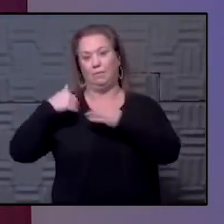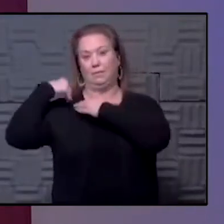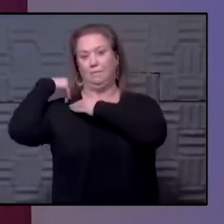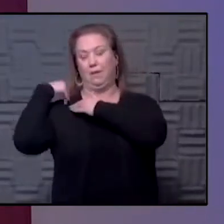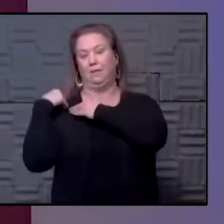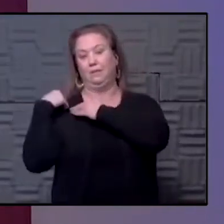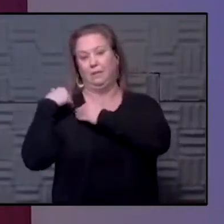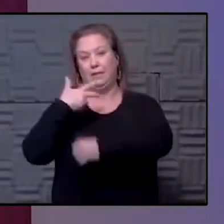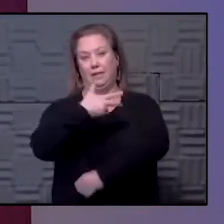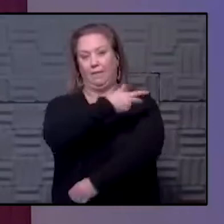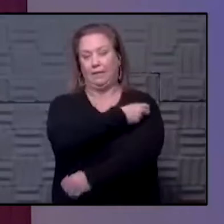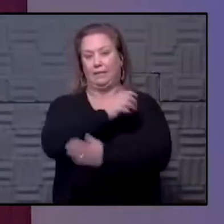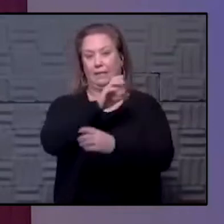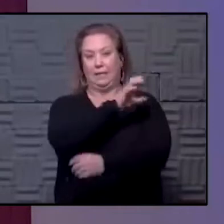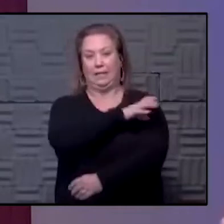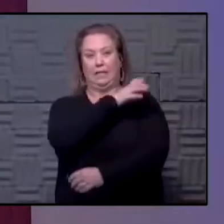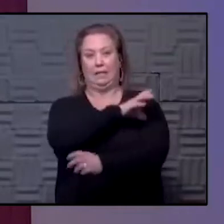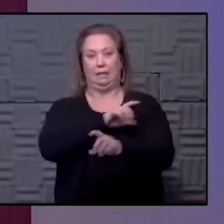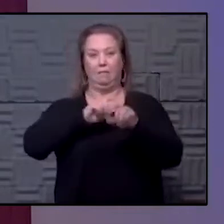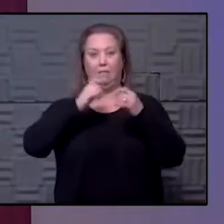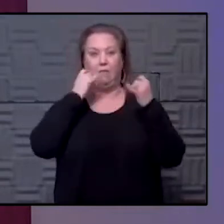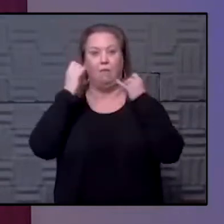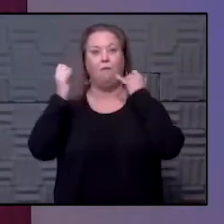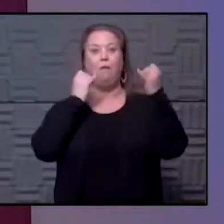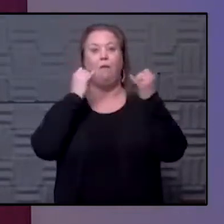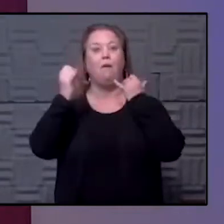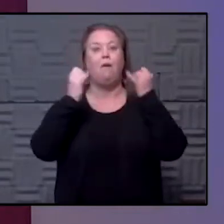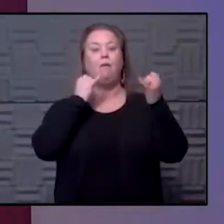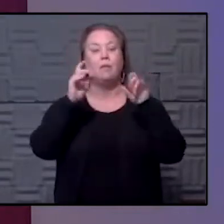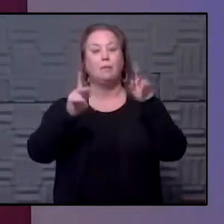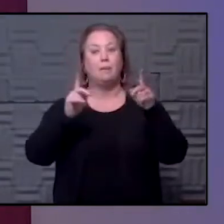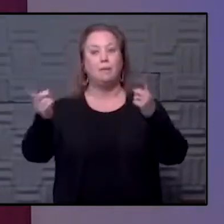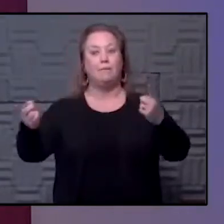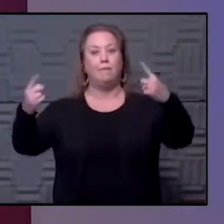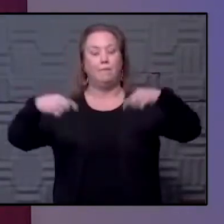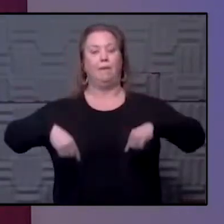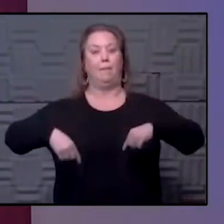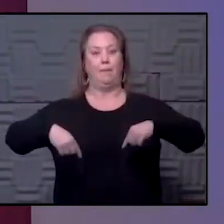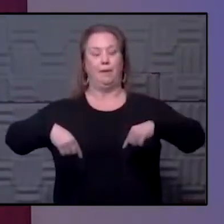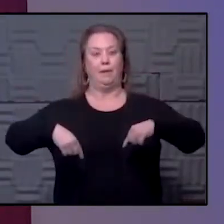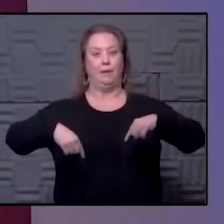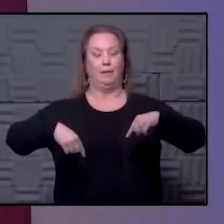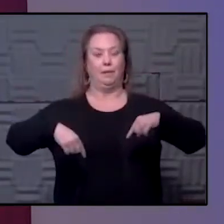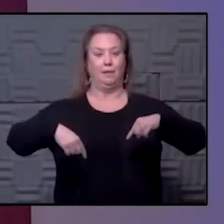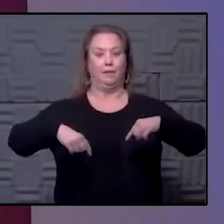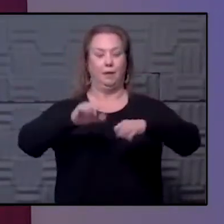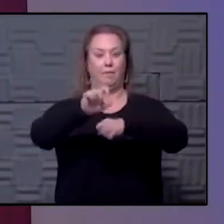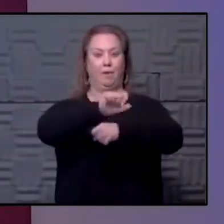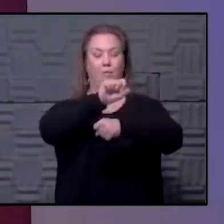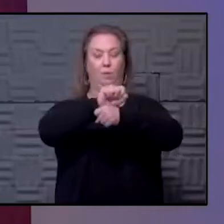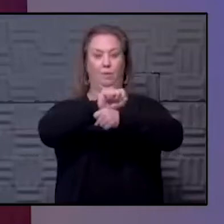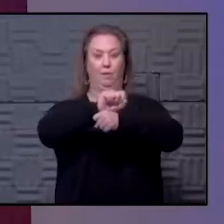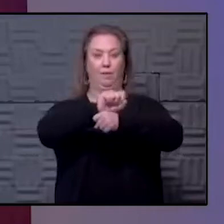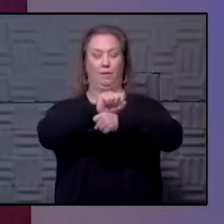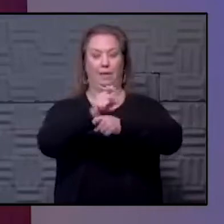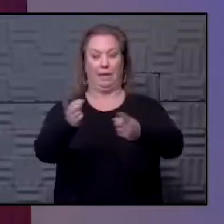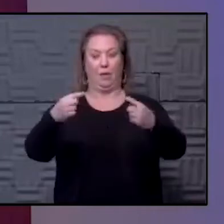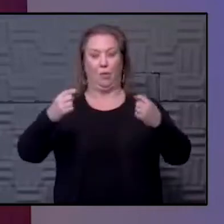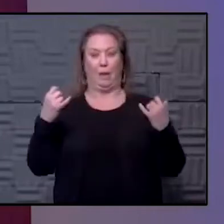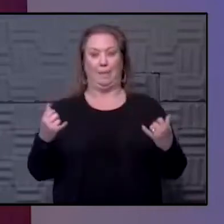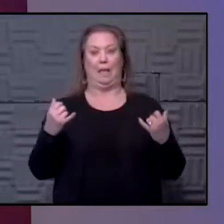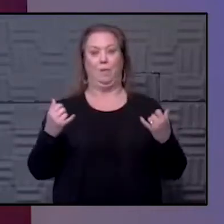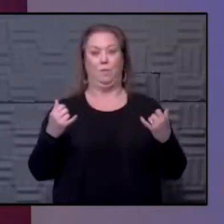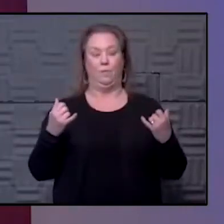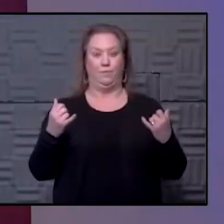responsibility of those in the vaccine clinic is to constantly be calling folks to see if they can come in for an appointment. Like, can you come right